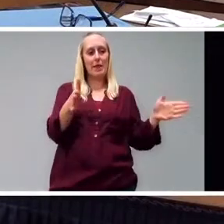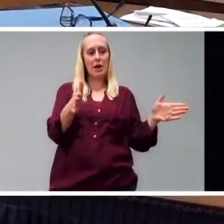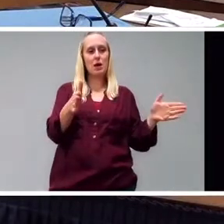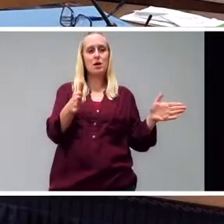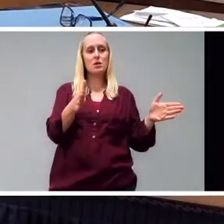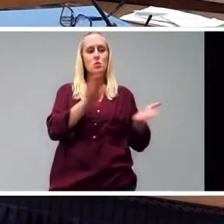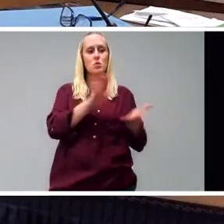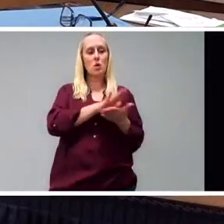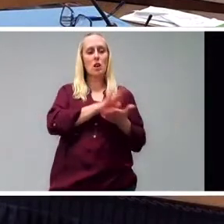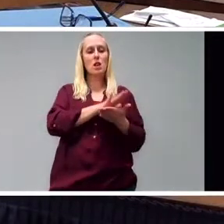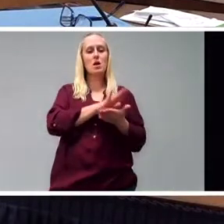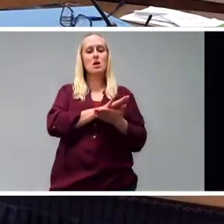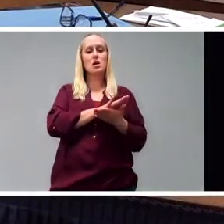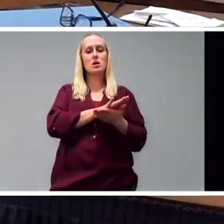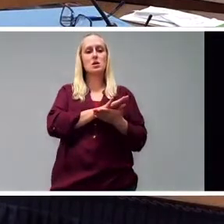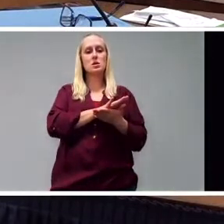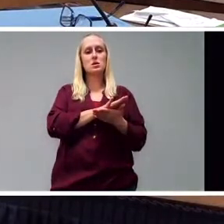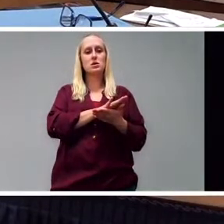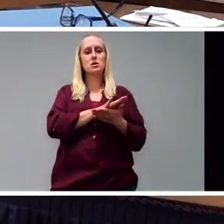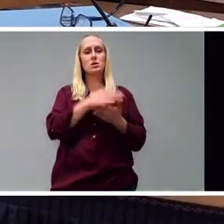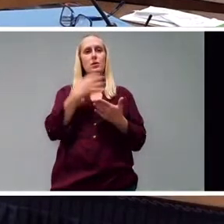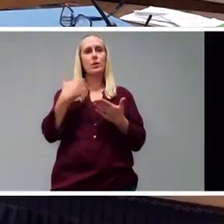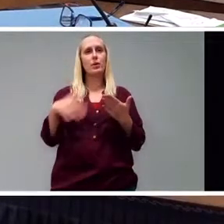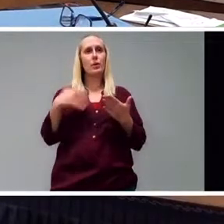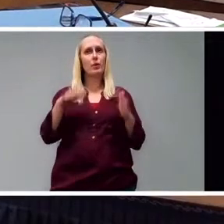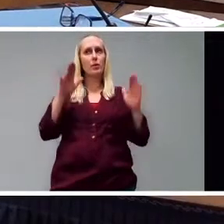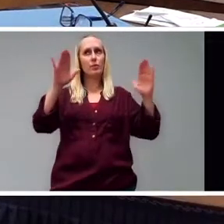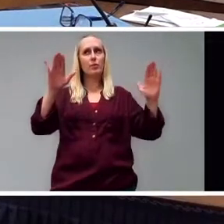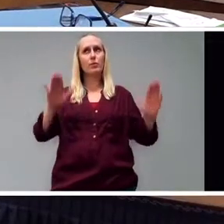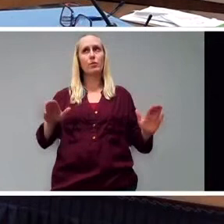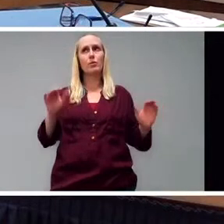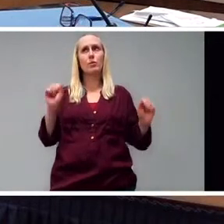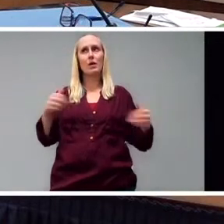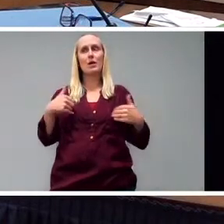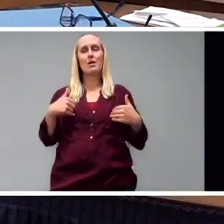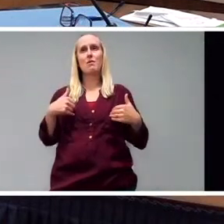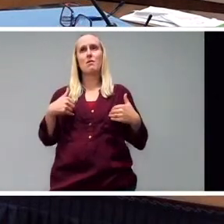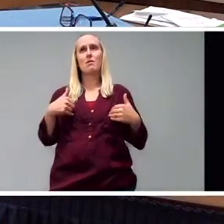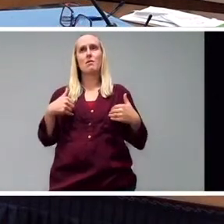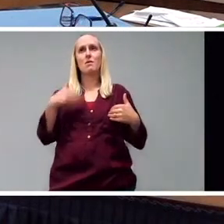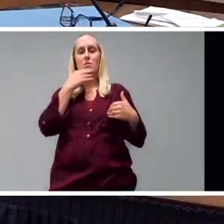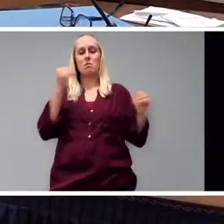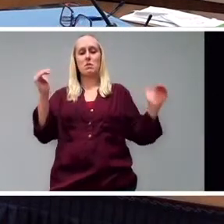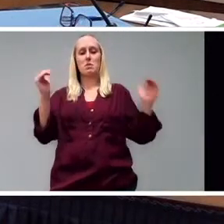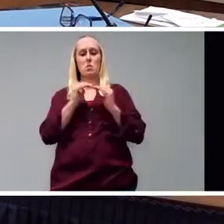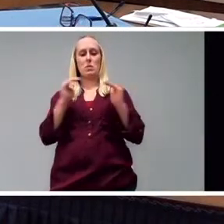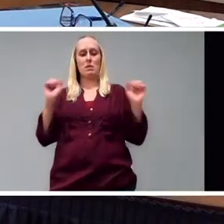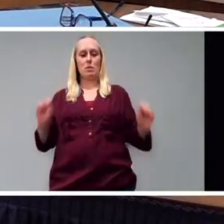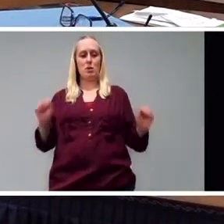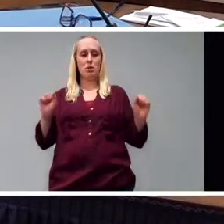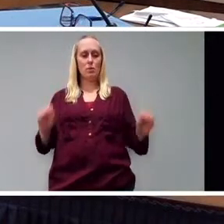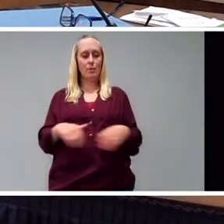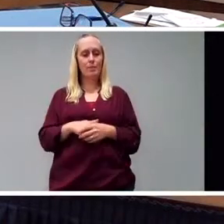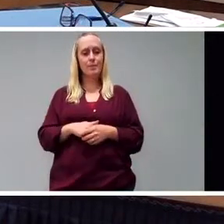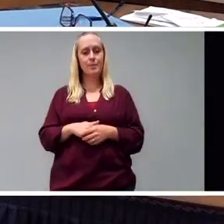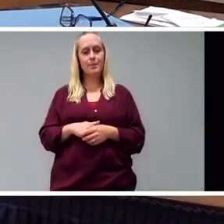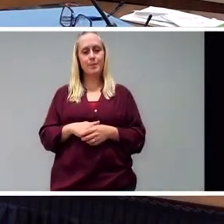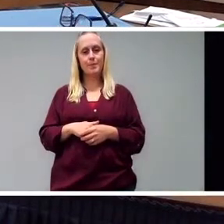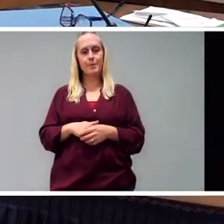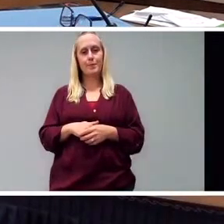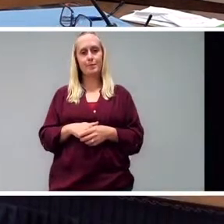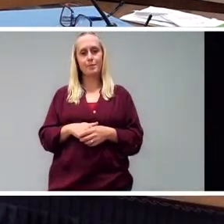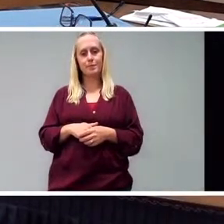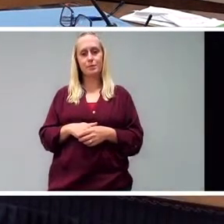schools, and use such a template, we can have the best equity possible. And my hope is